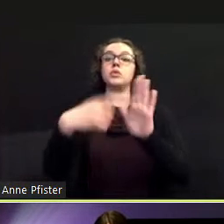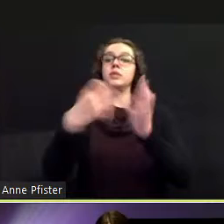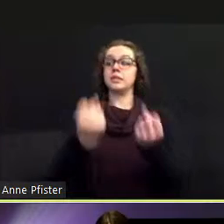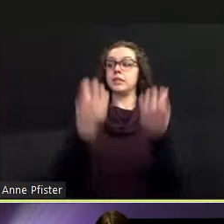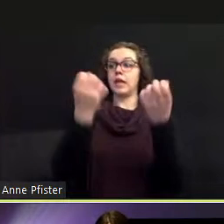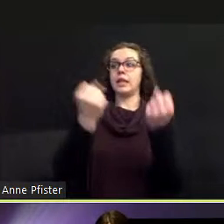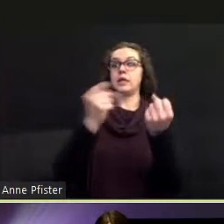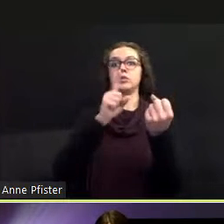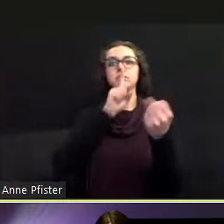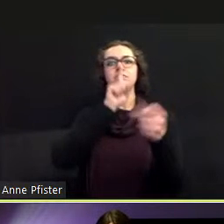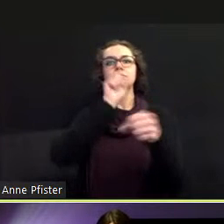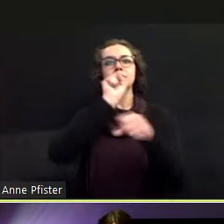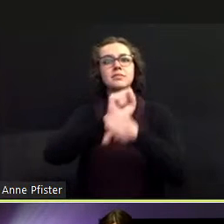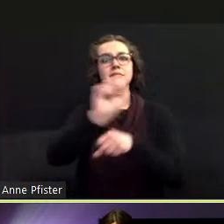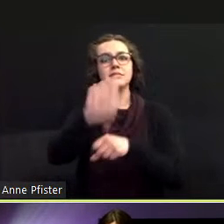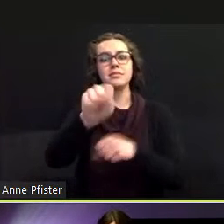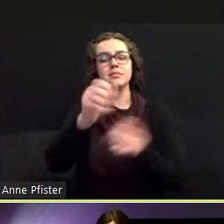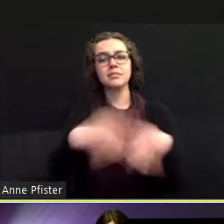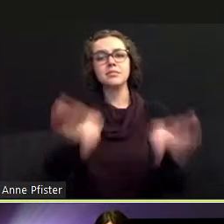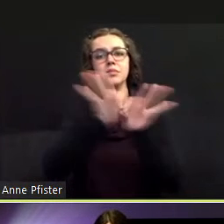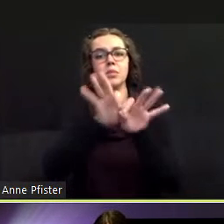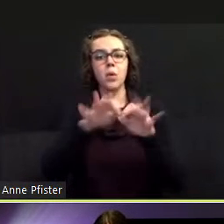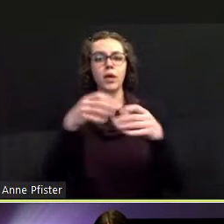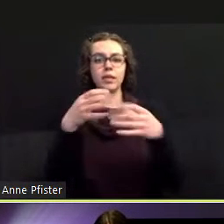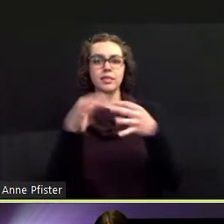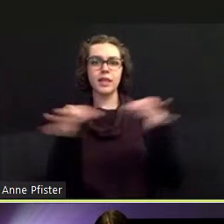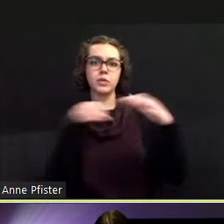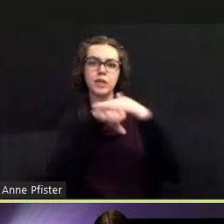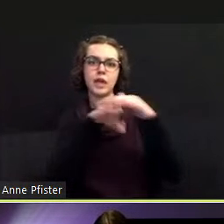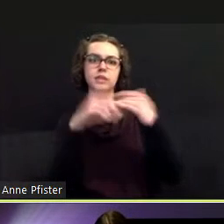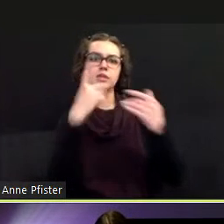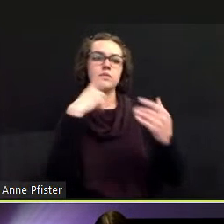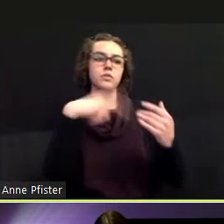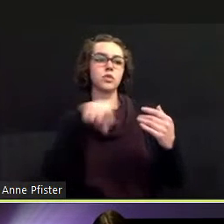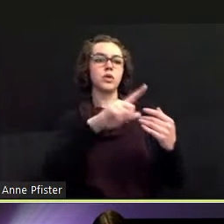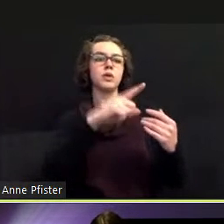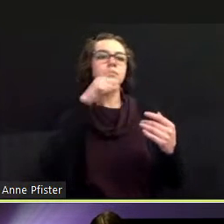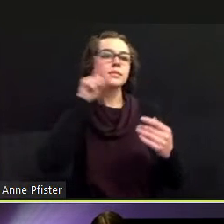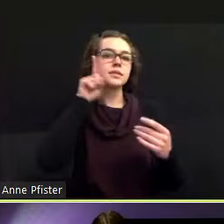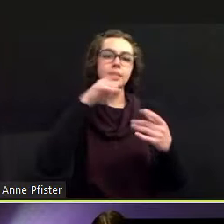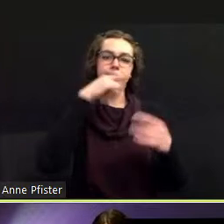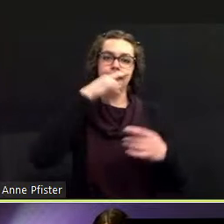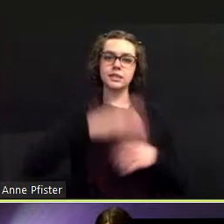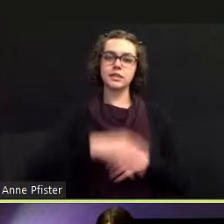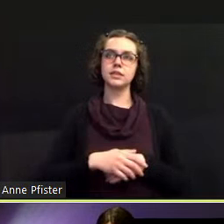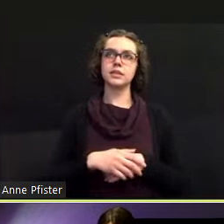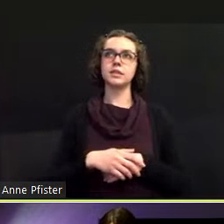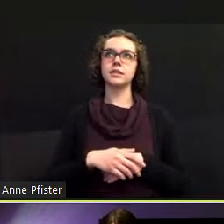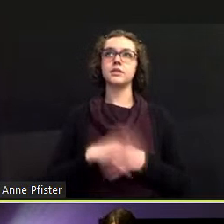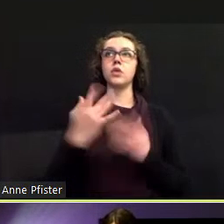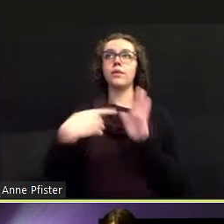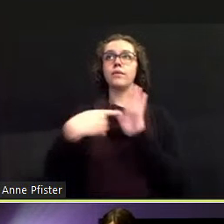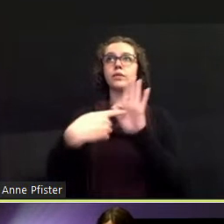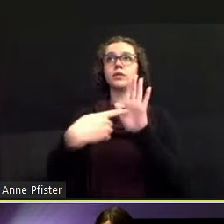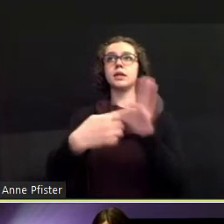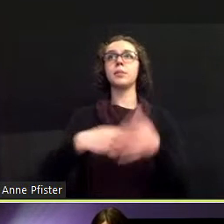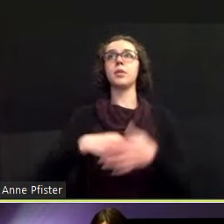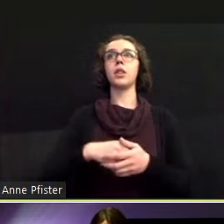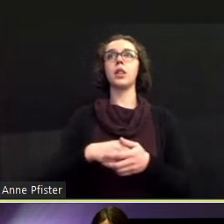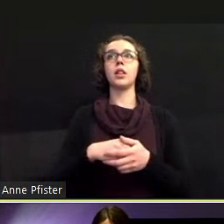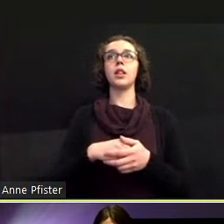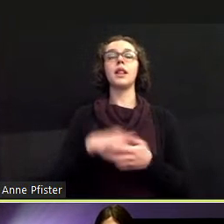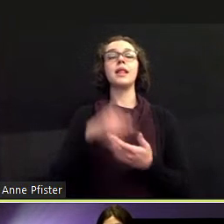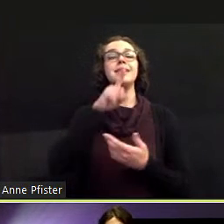entailed demonstrating their boundedness from spoken languages and from one another. For example, members of the Deaf